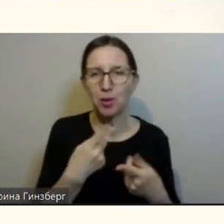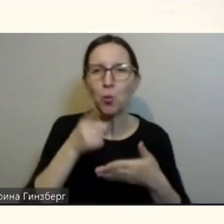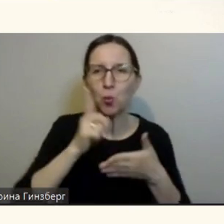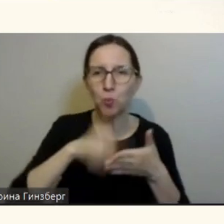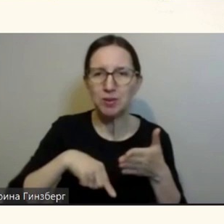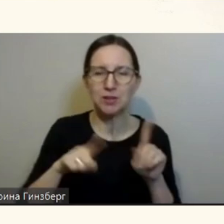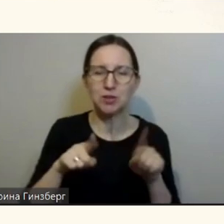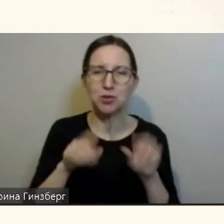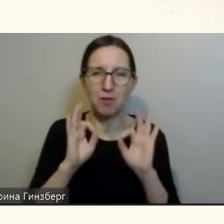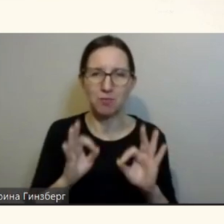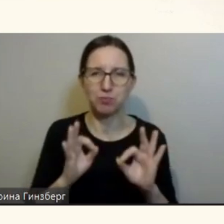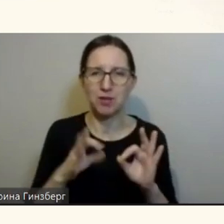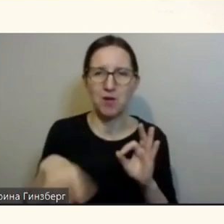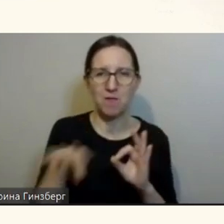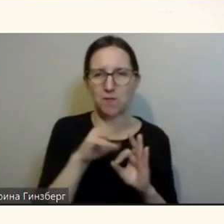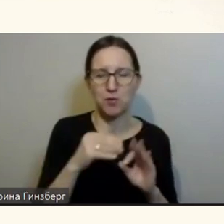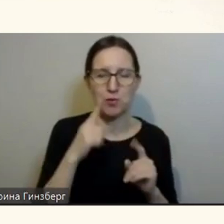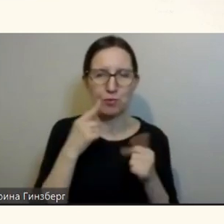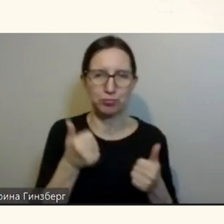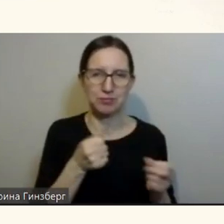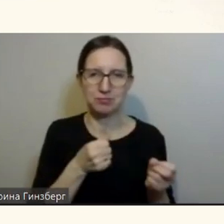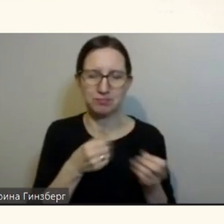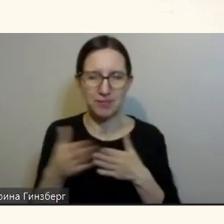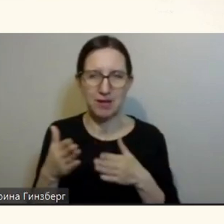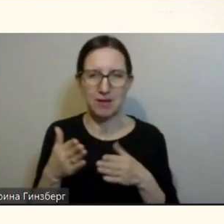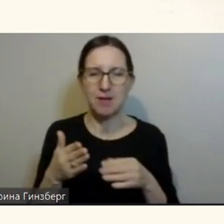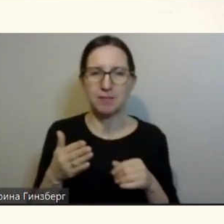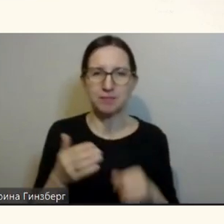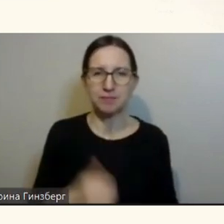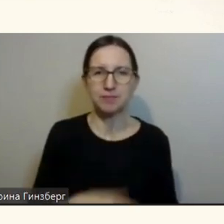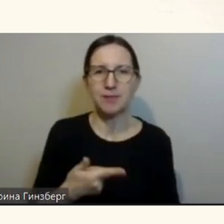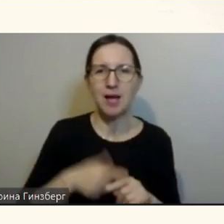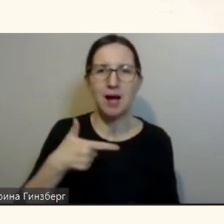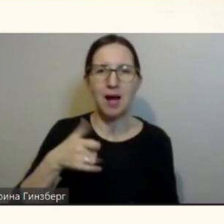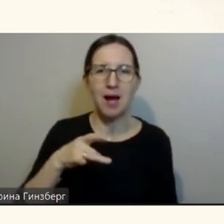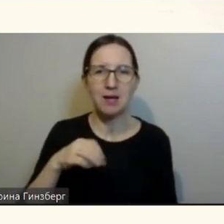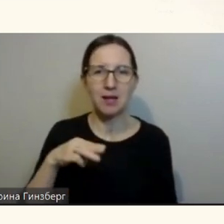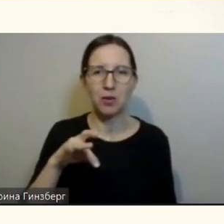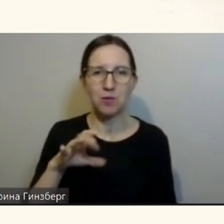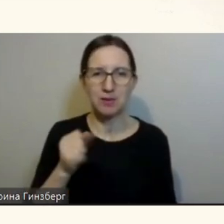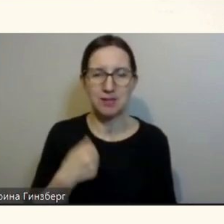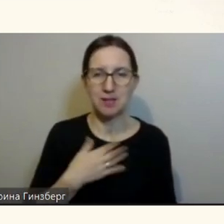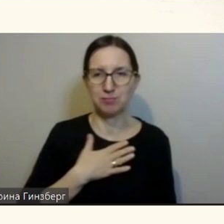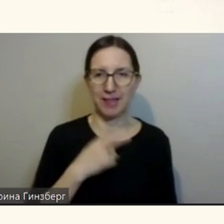This is Harry Dawson in the hat next to me. Oh, that's me there, and Harry Dawson